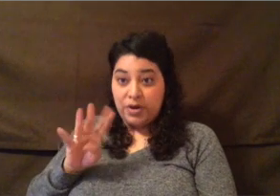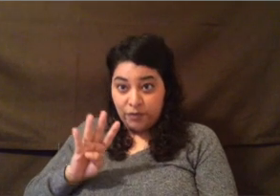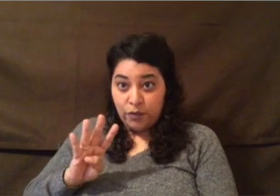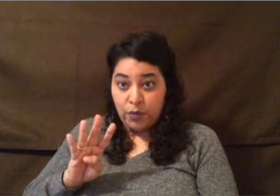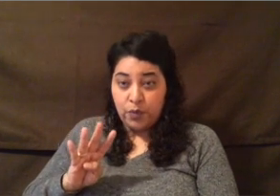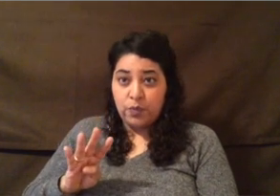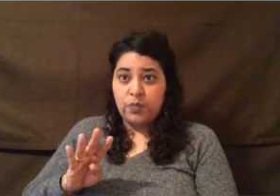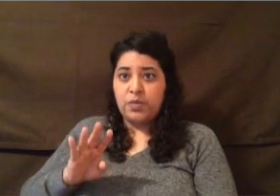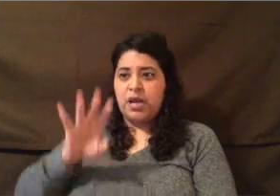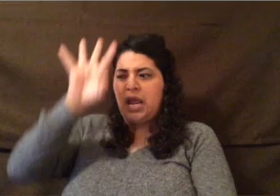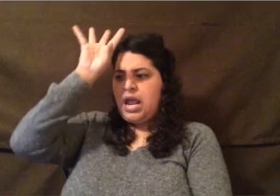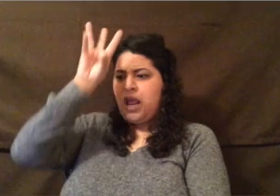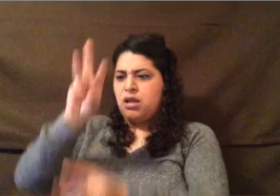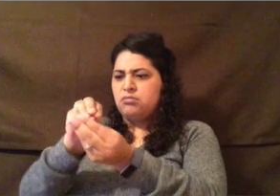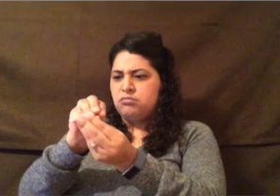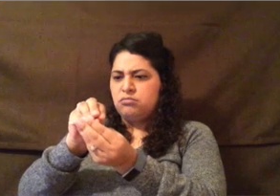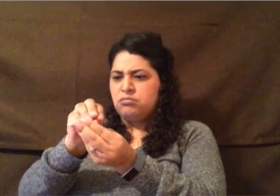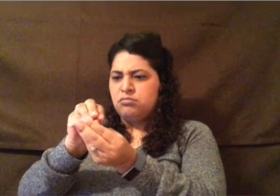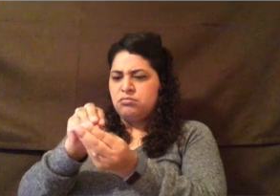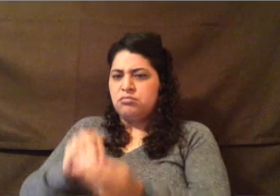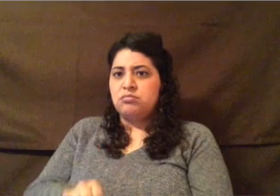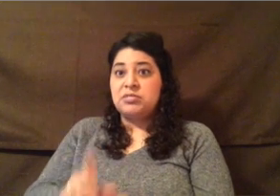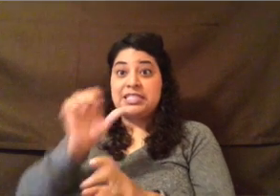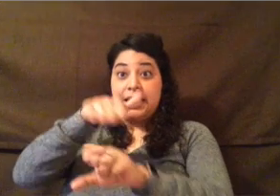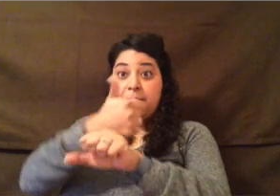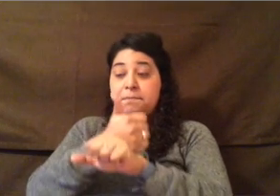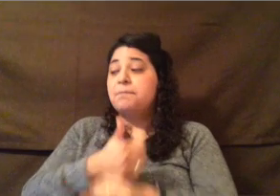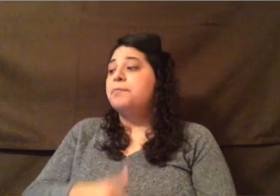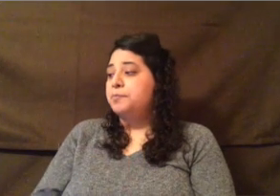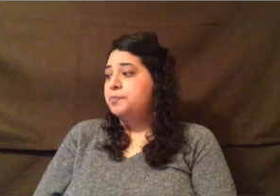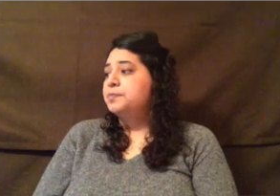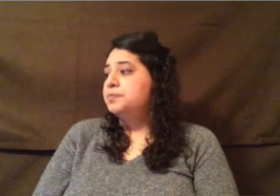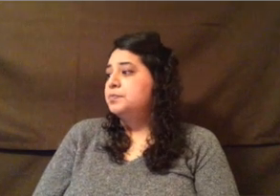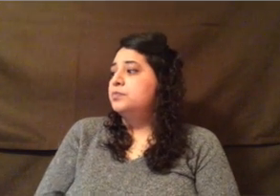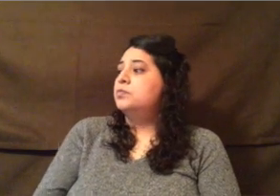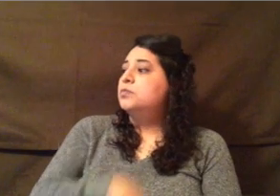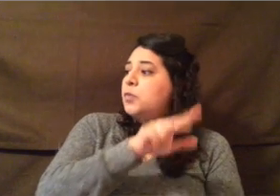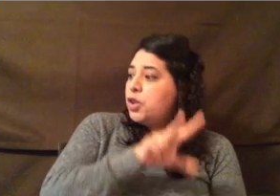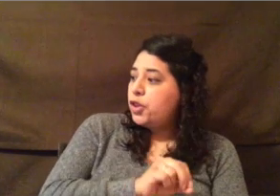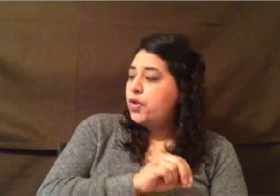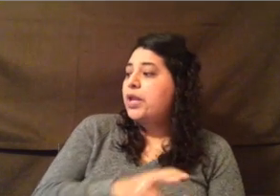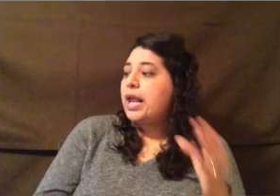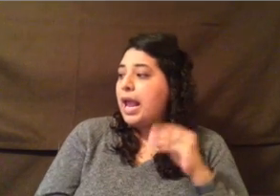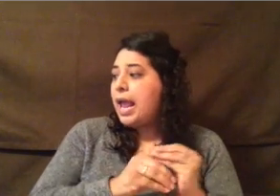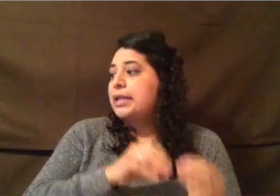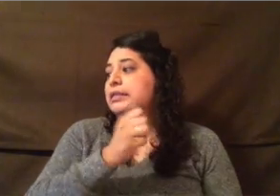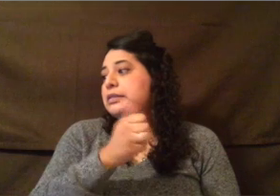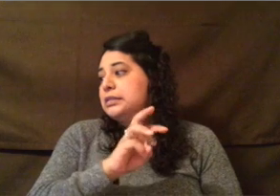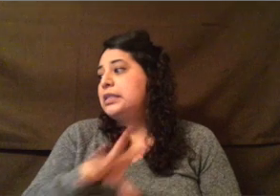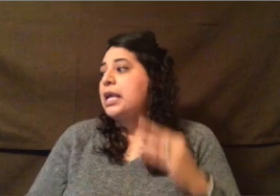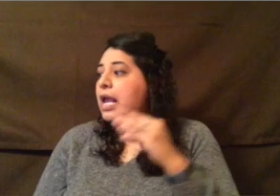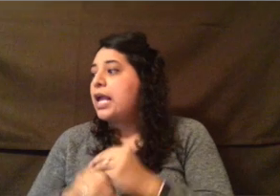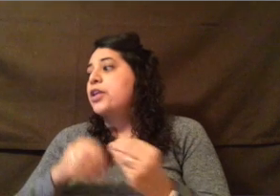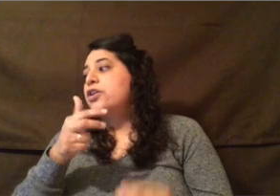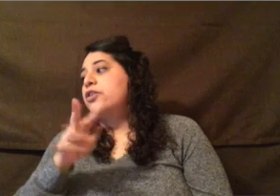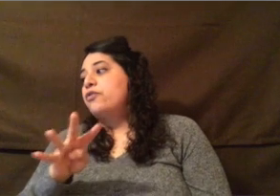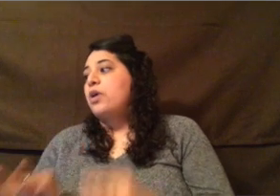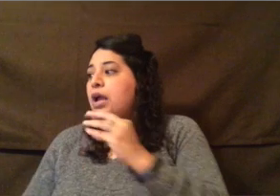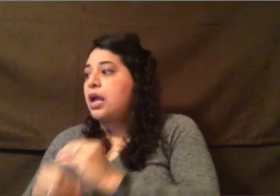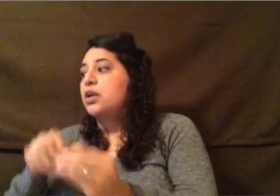right? So let's set it up. Okay, so go ahead and write that down.